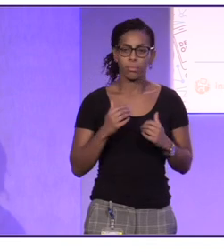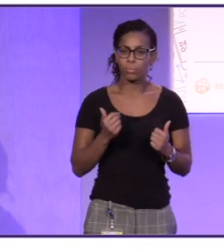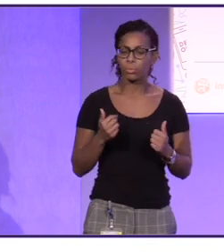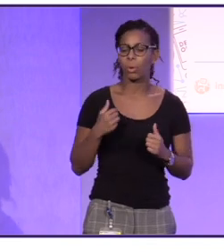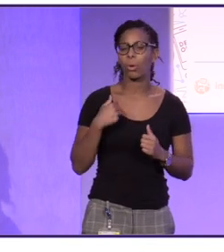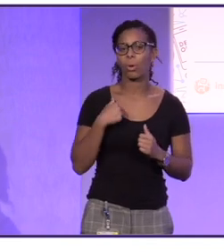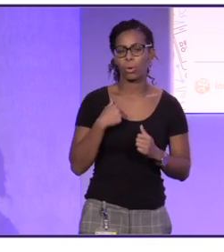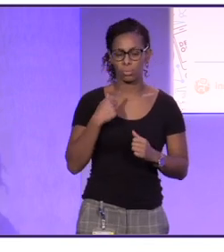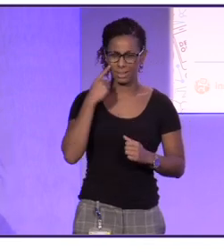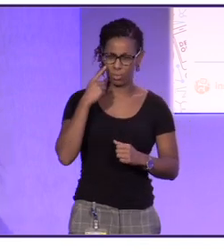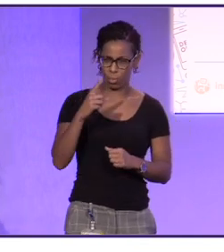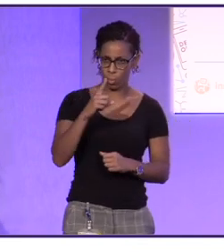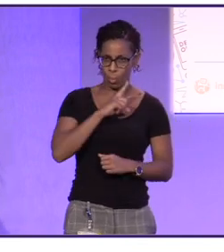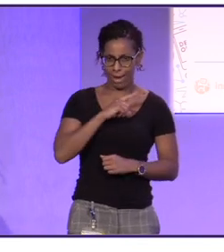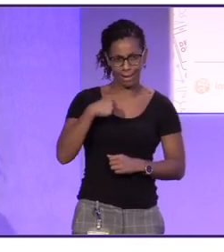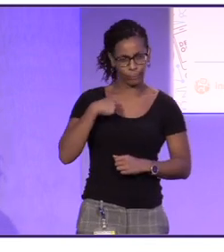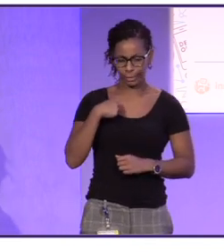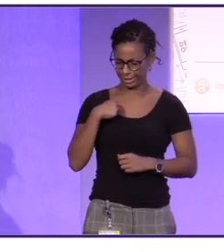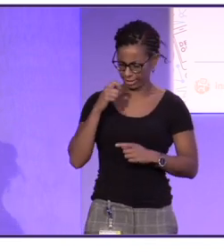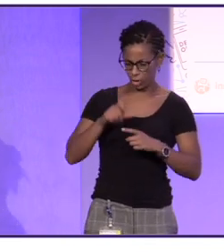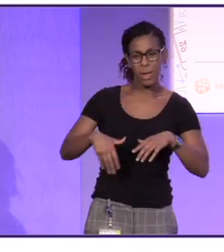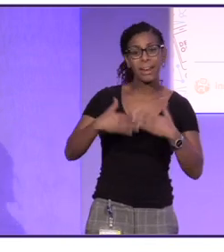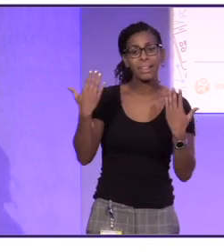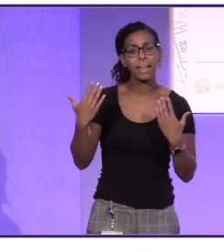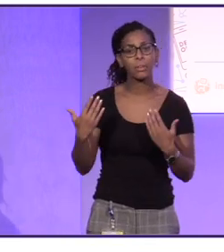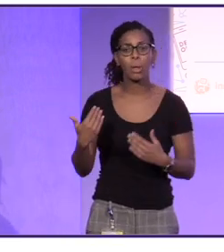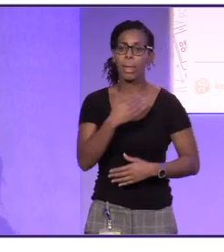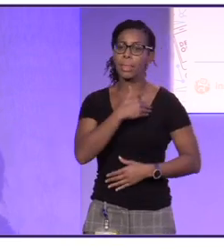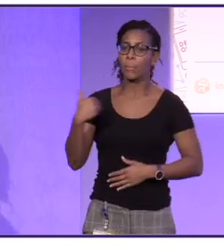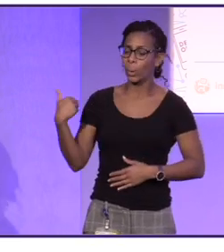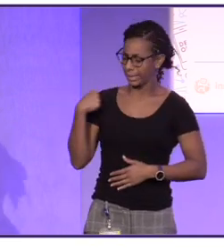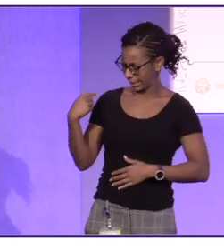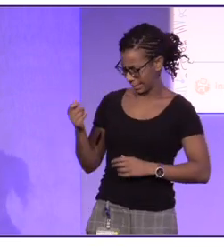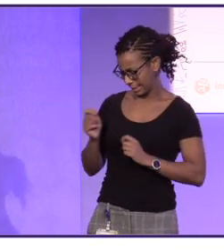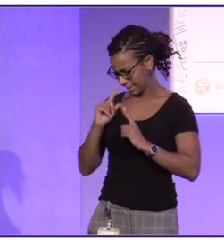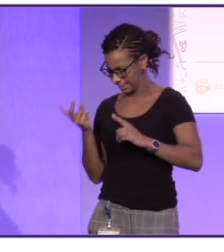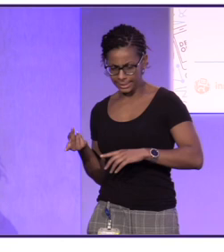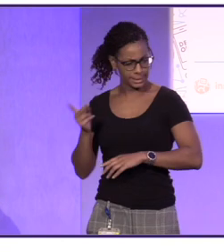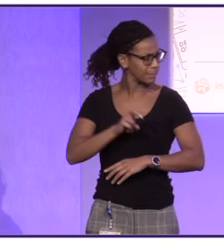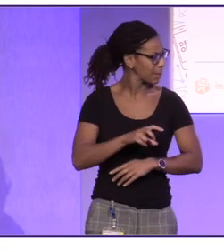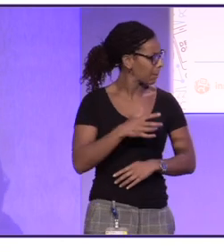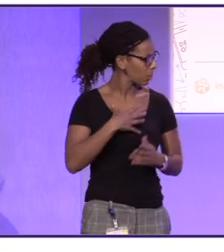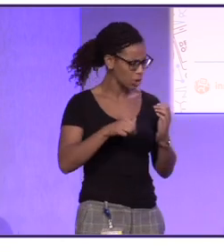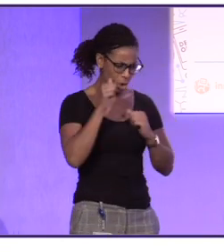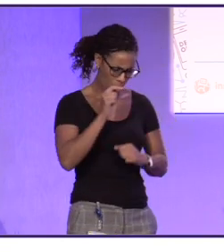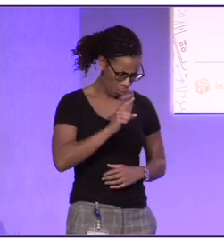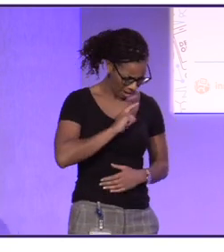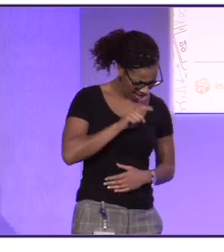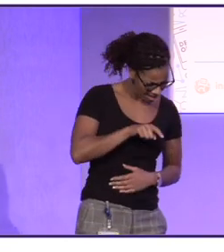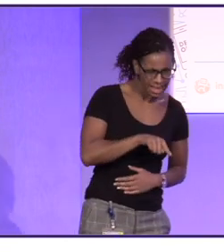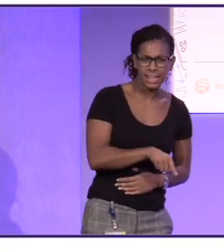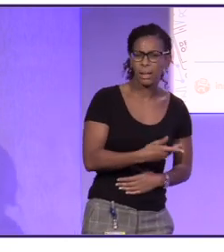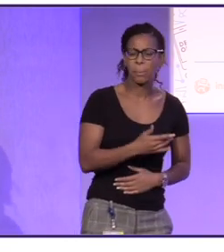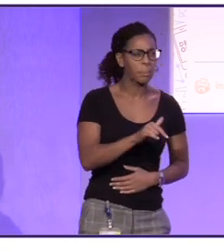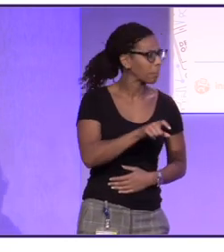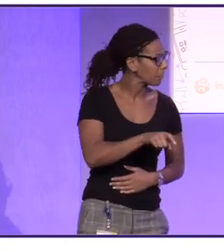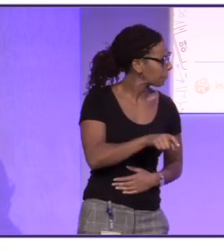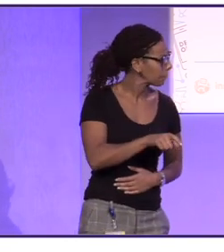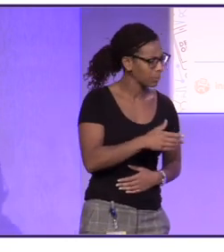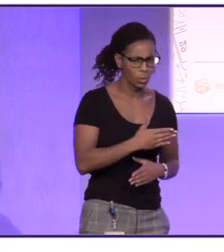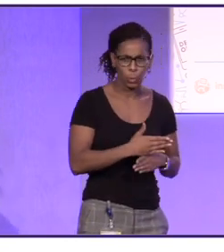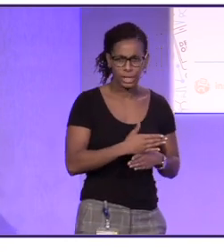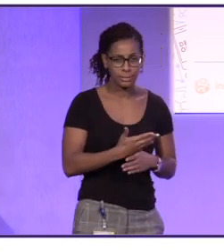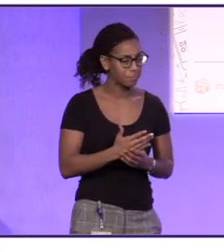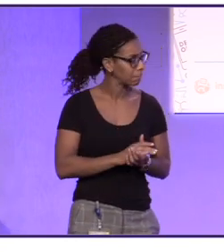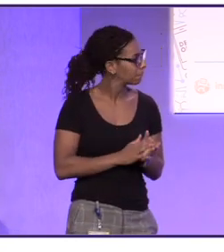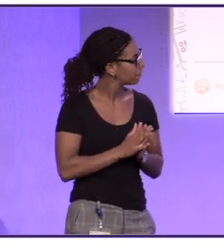I get up in the morning, I want to know why this doesn't work, and I also... Okay.